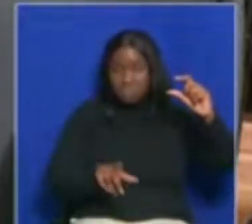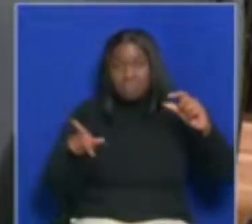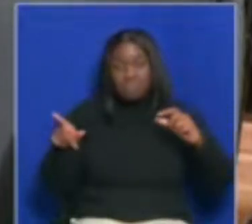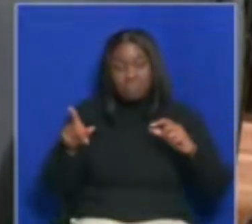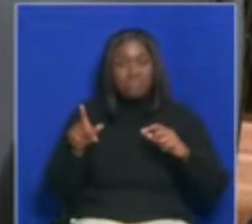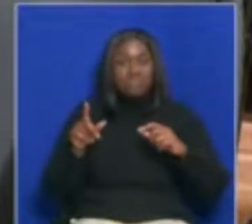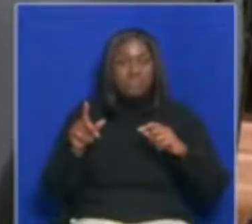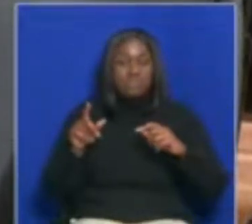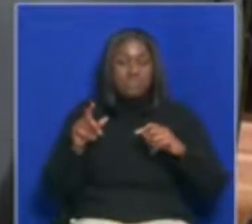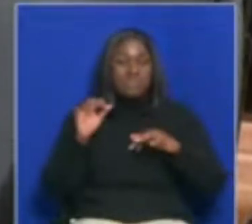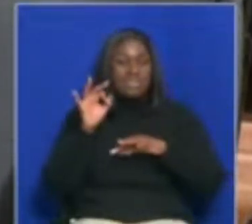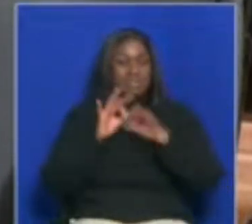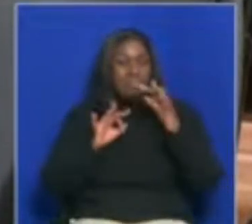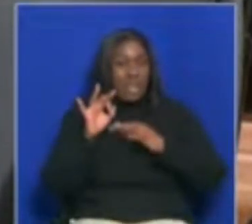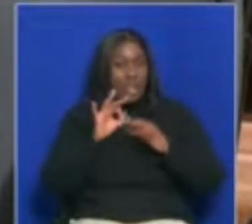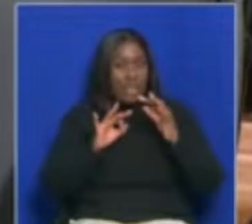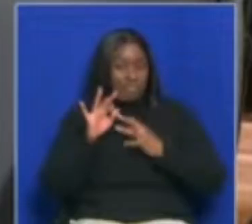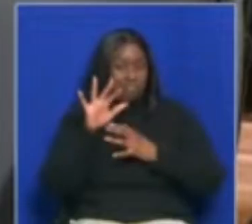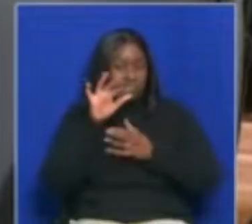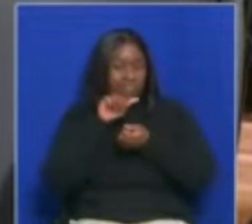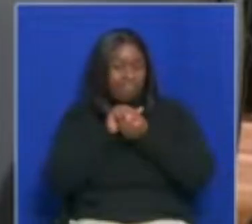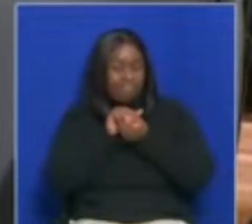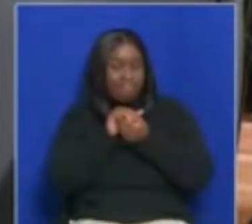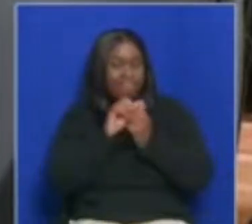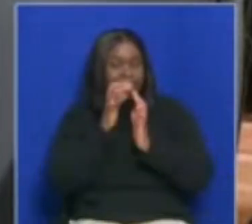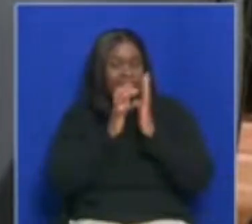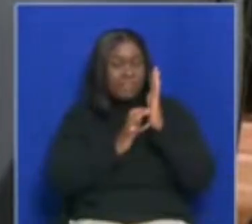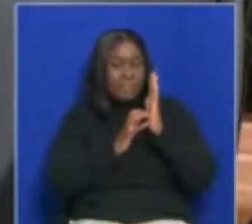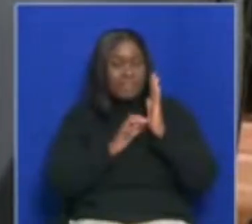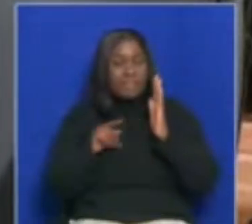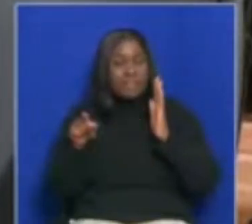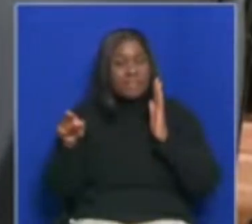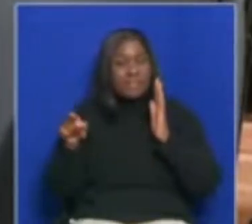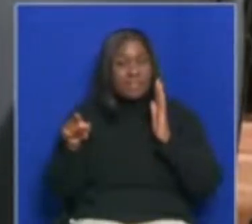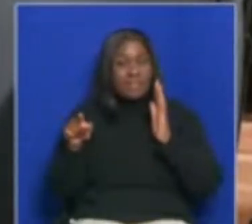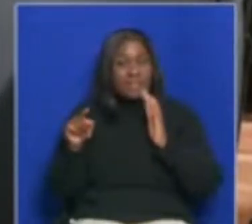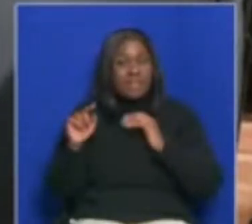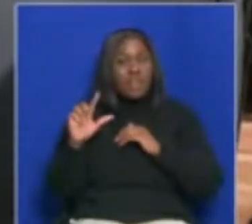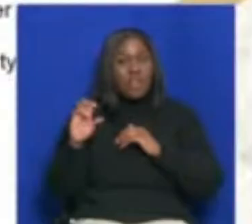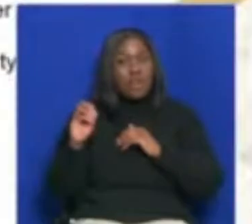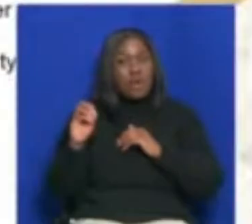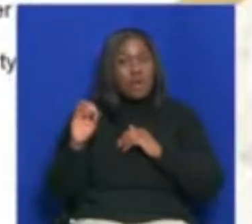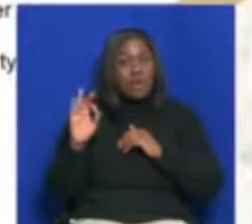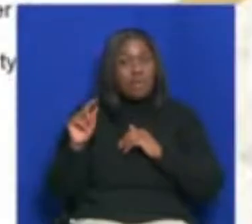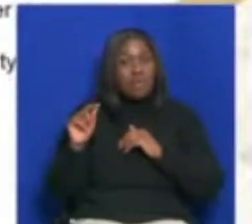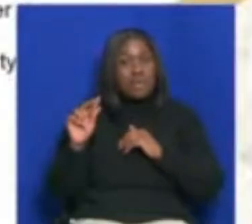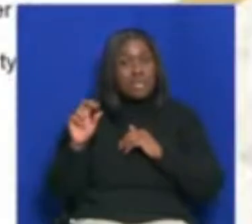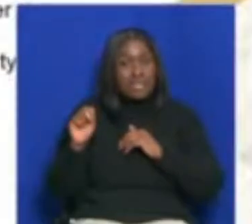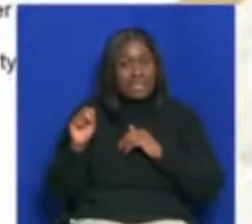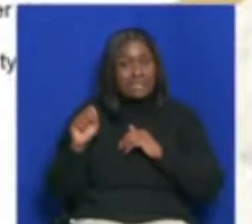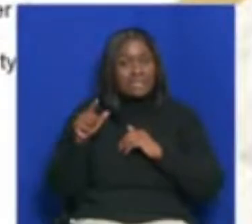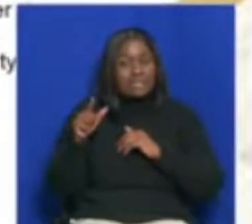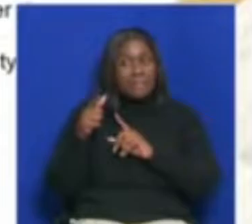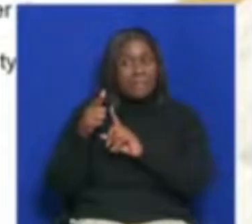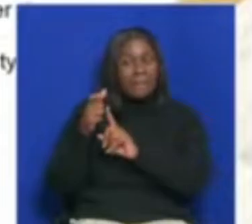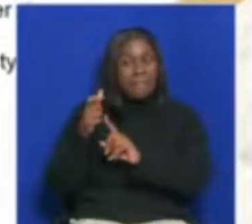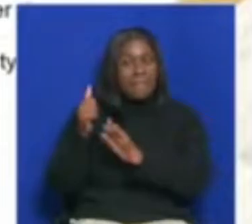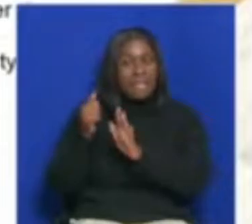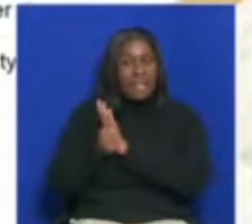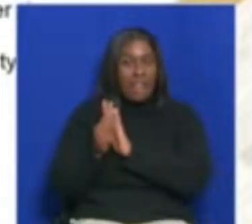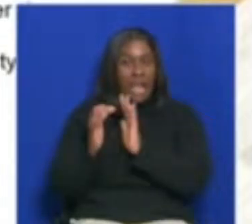relating to the killing of Mr. Loftus. Can you take the Commission through